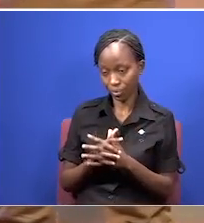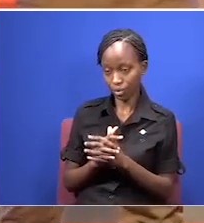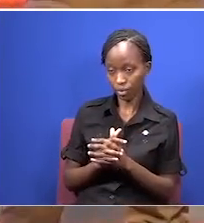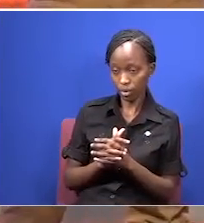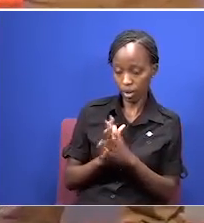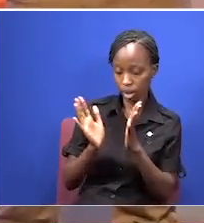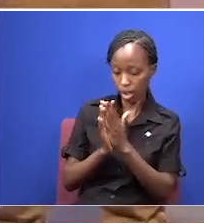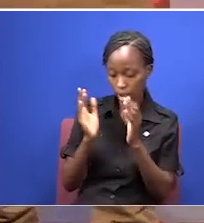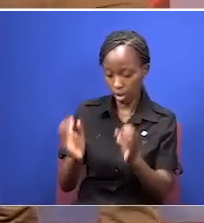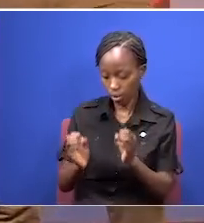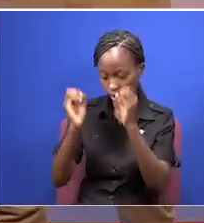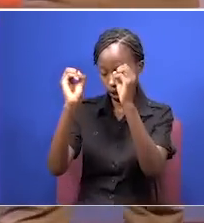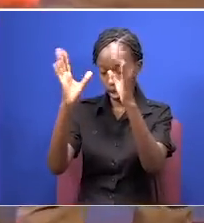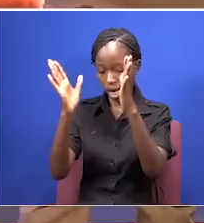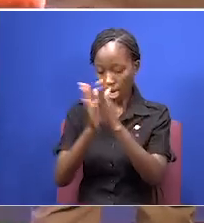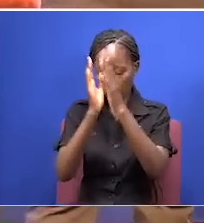hallelujah